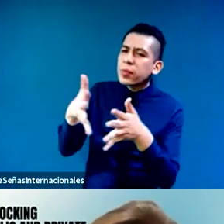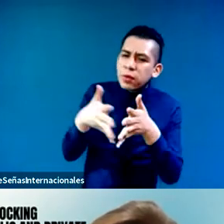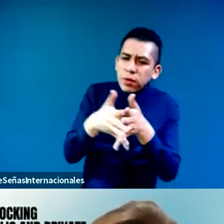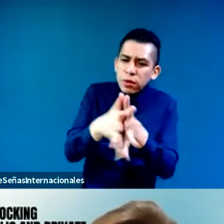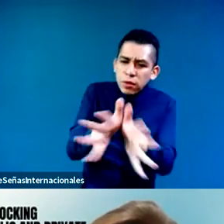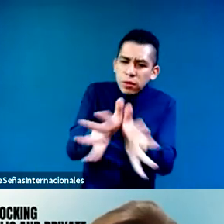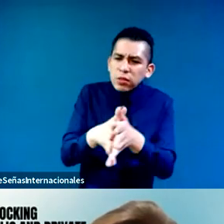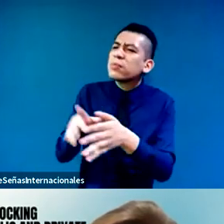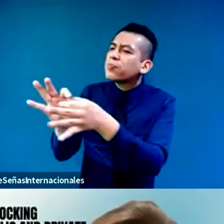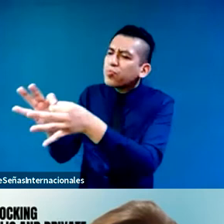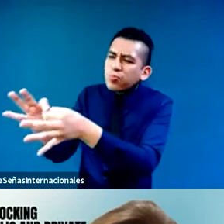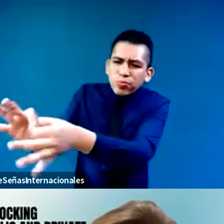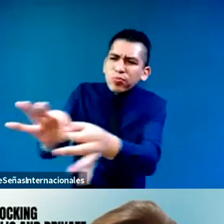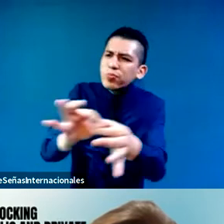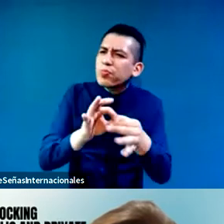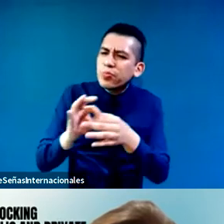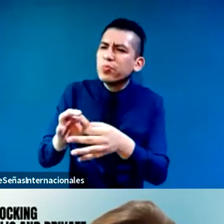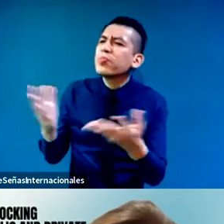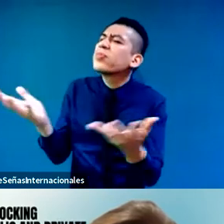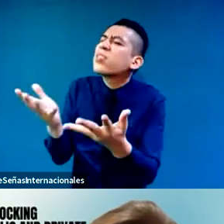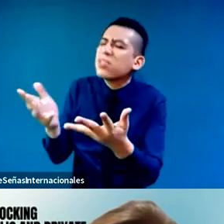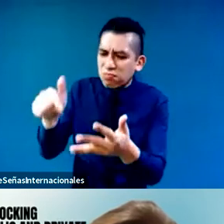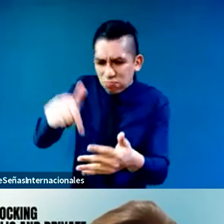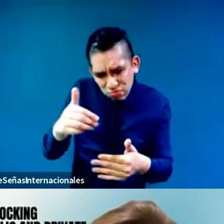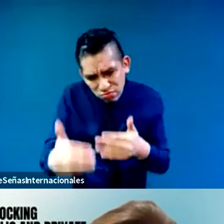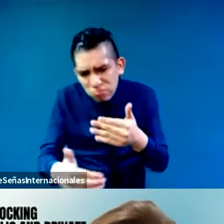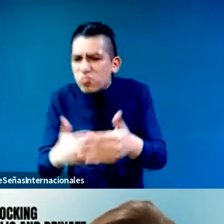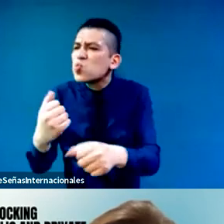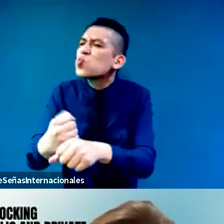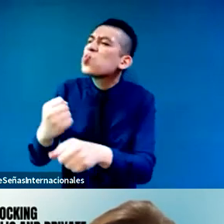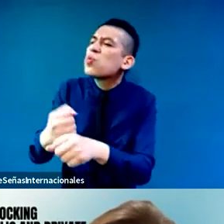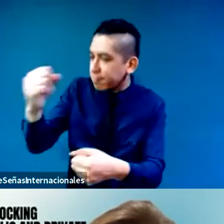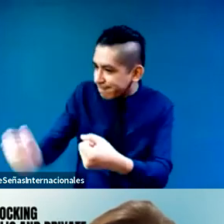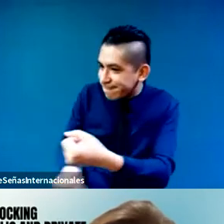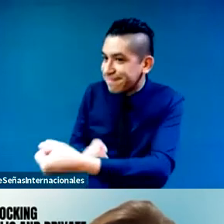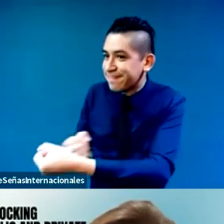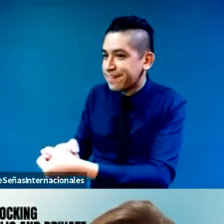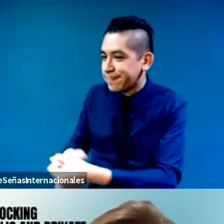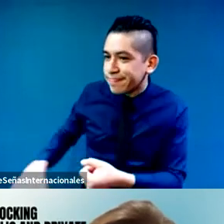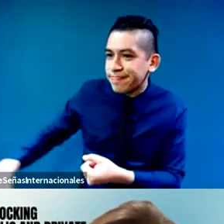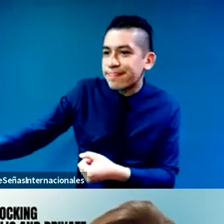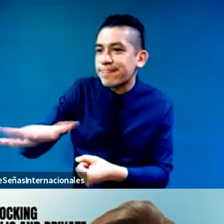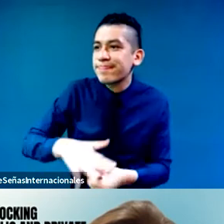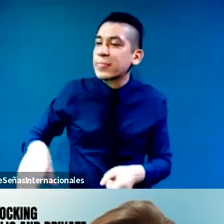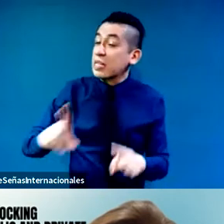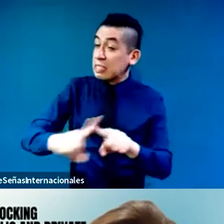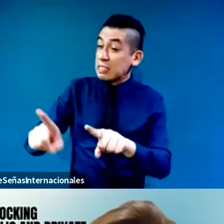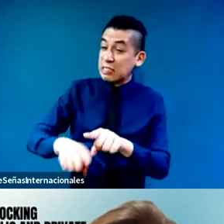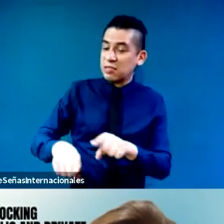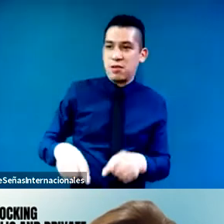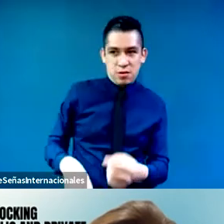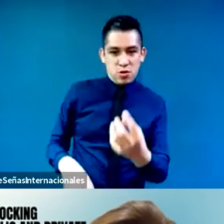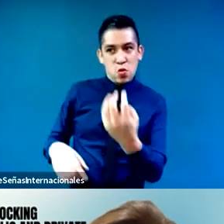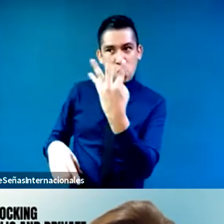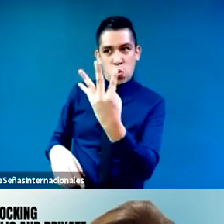areas. Our panelists represent different perspectives within the Action Coalition, from philanthropy, from